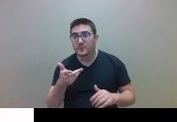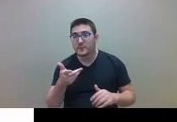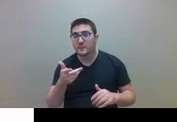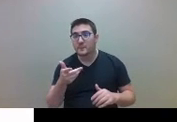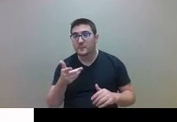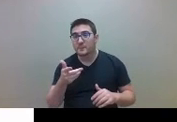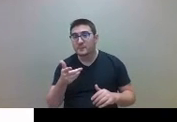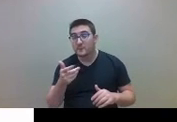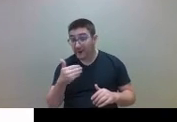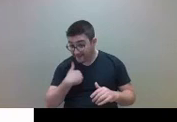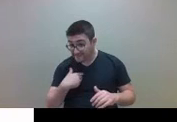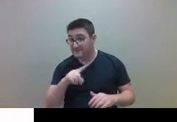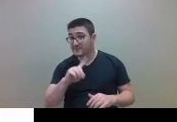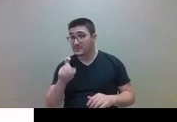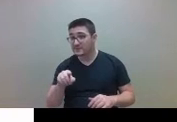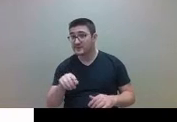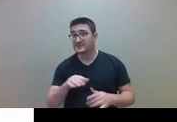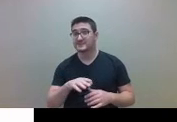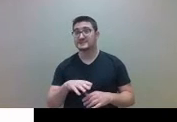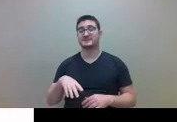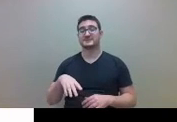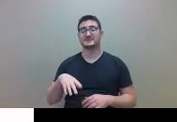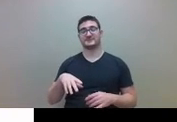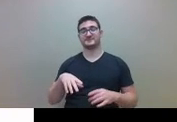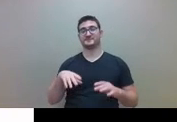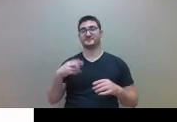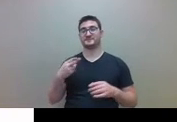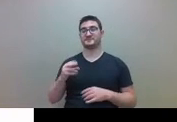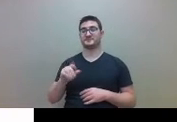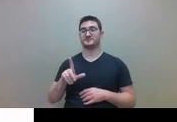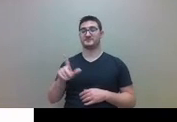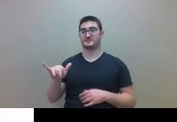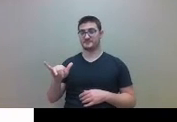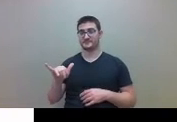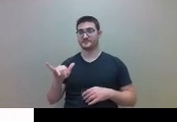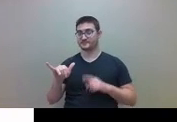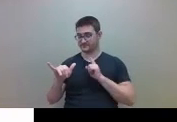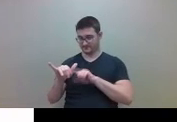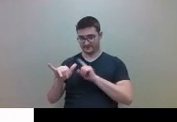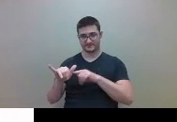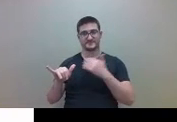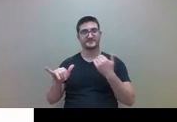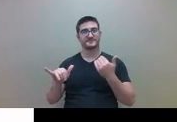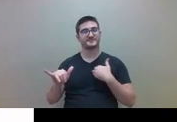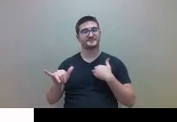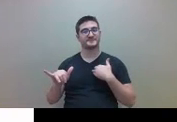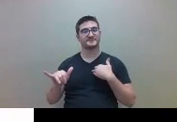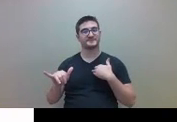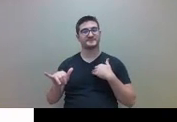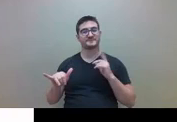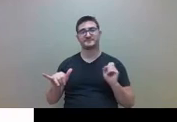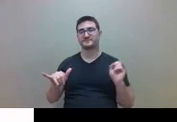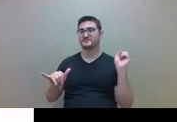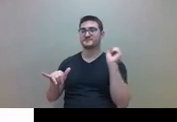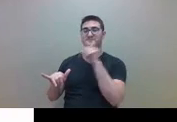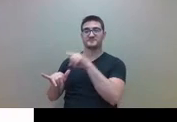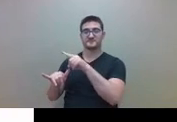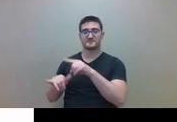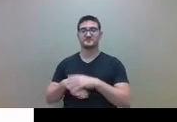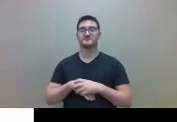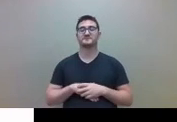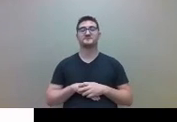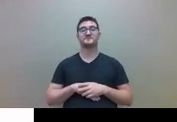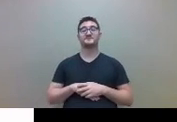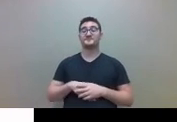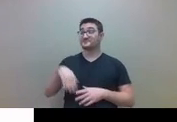have a question. So Holly, over to you. I know your mic is off, so why don't you just go ahead and ask that question.